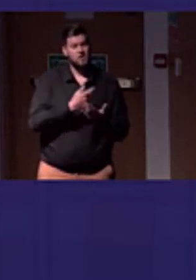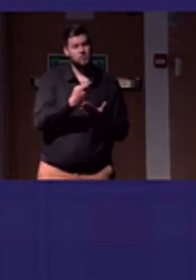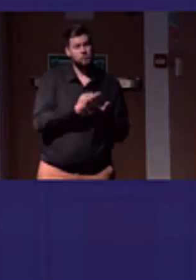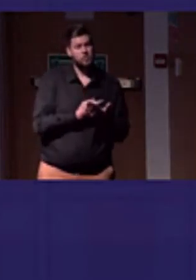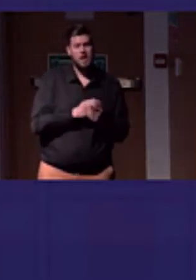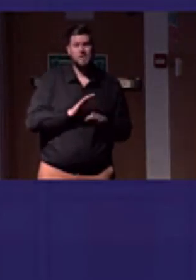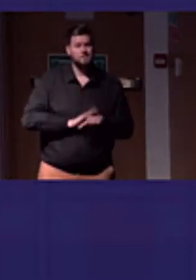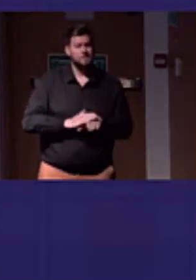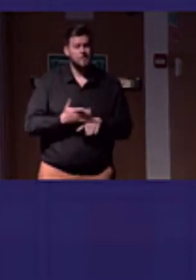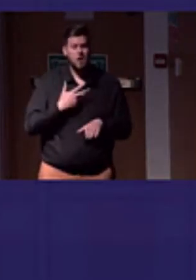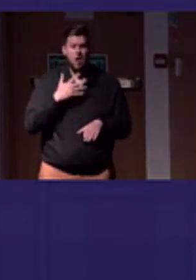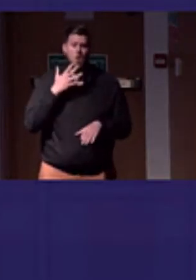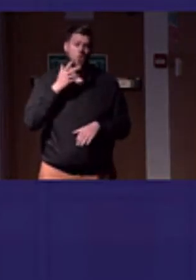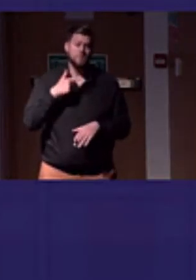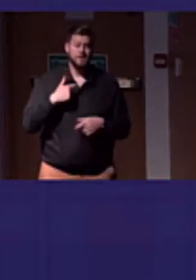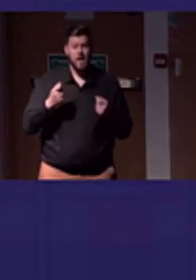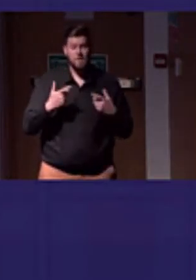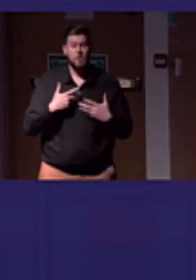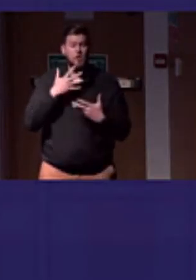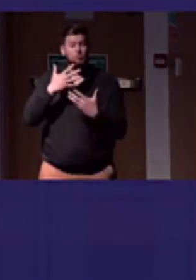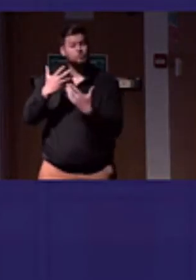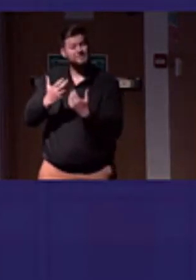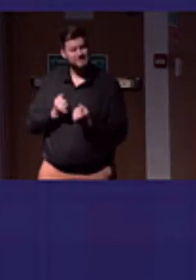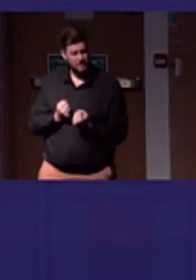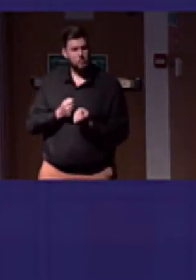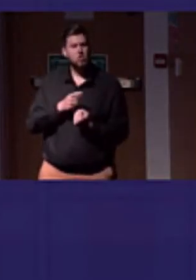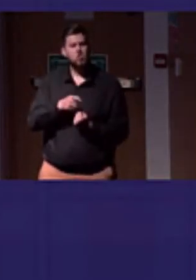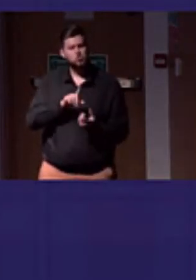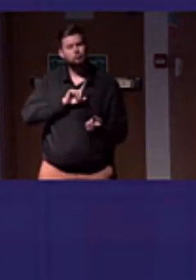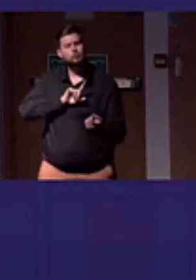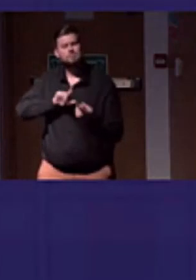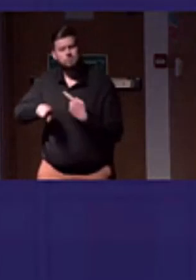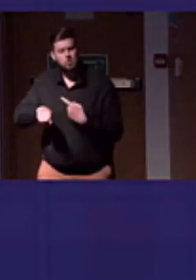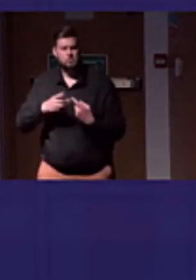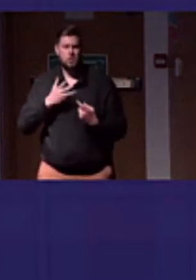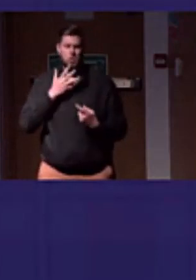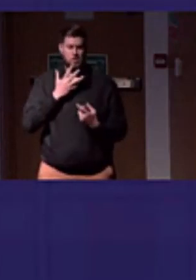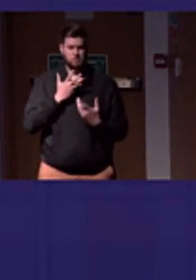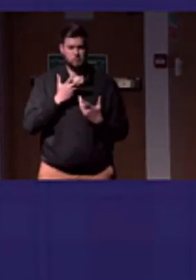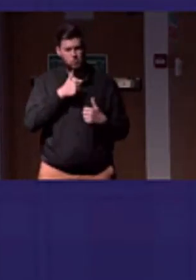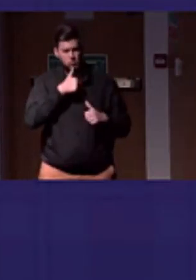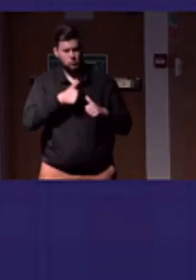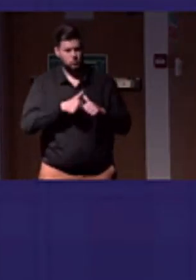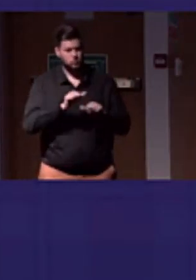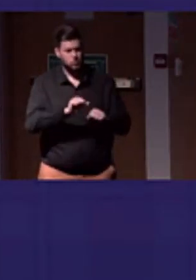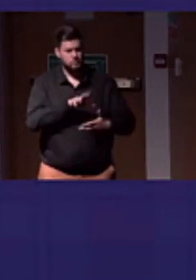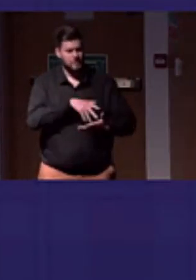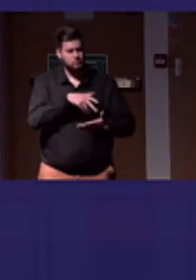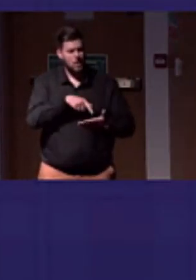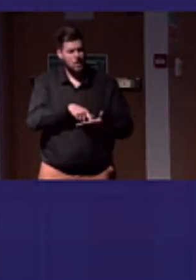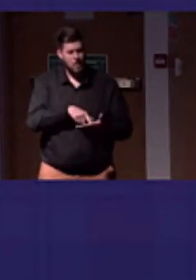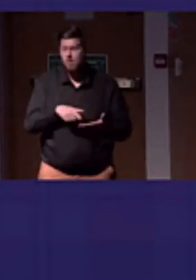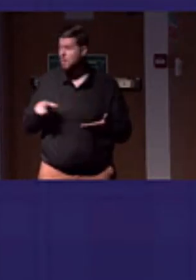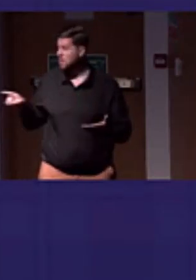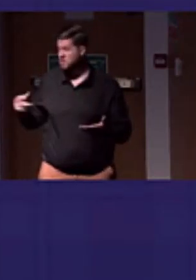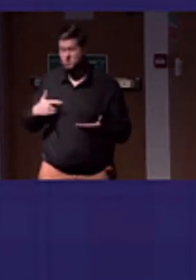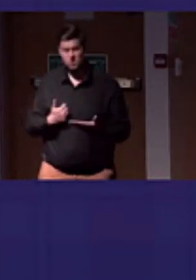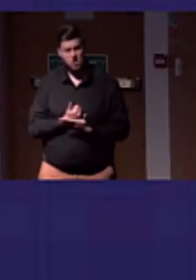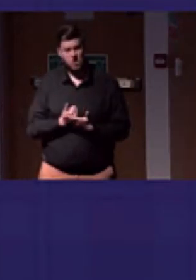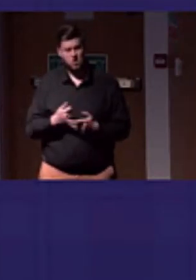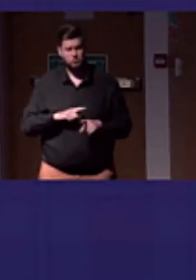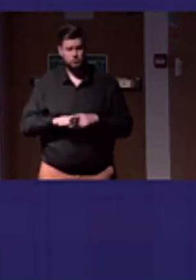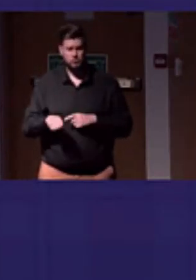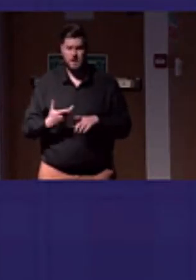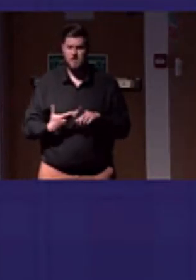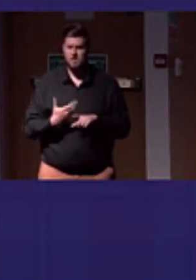email comes in, respond in your own time zone. It's just unsaid. You don't have to apologize. You don't have to schedule it. I always find the whole don't send email